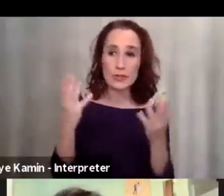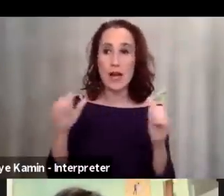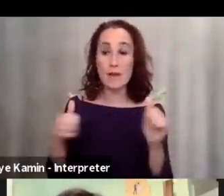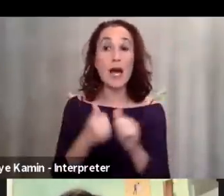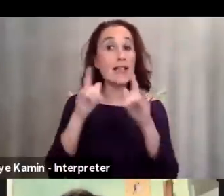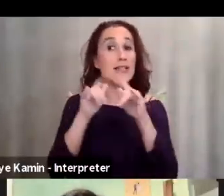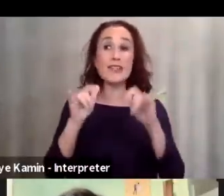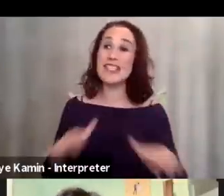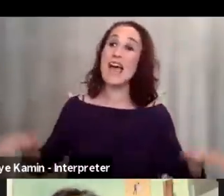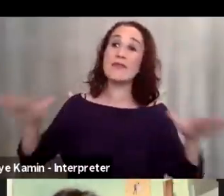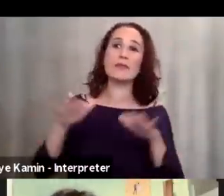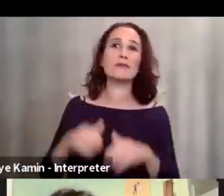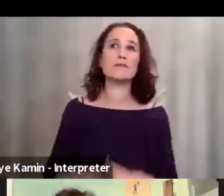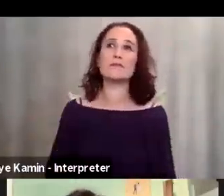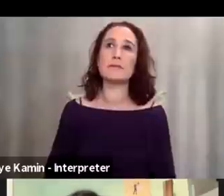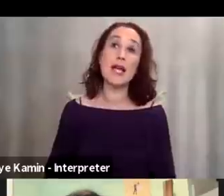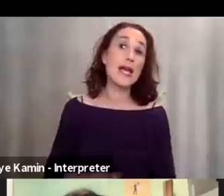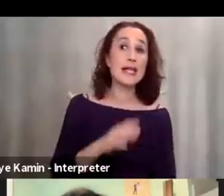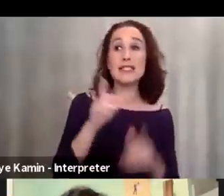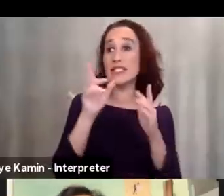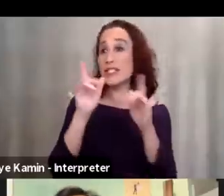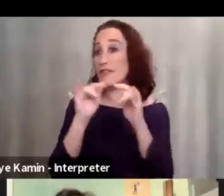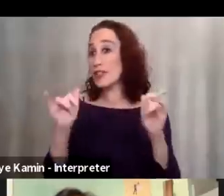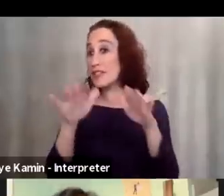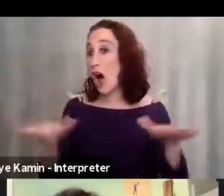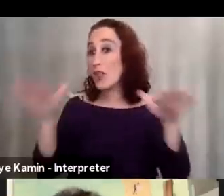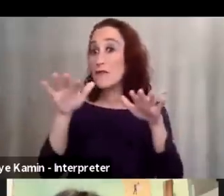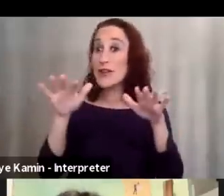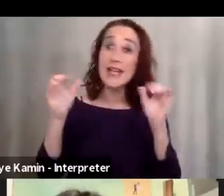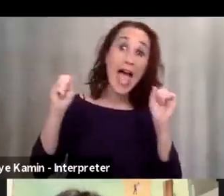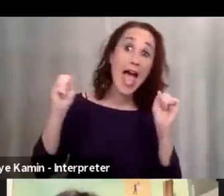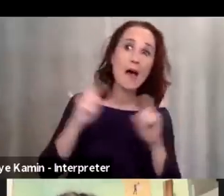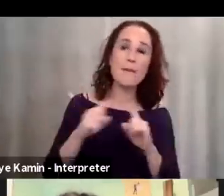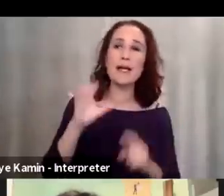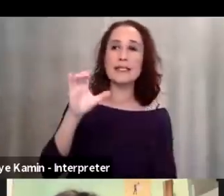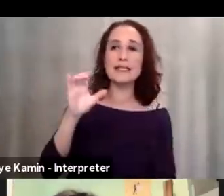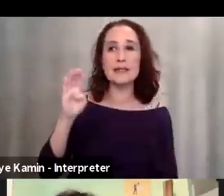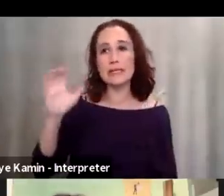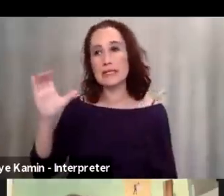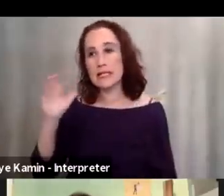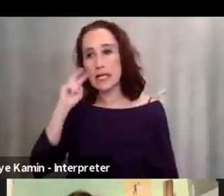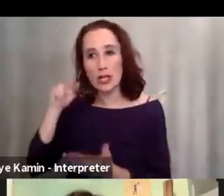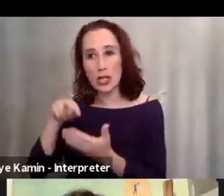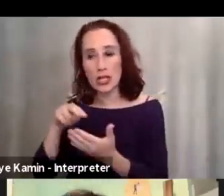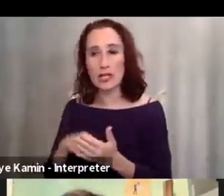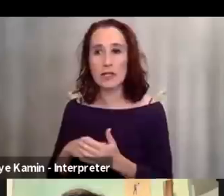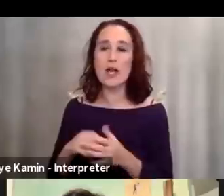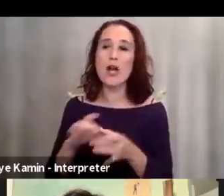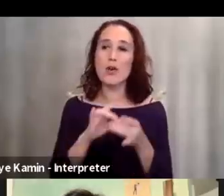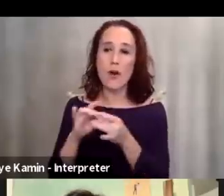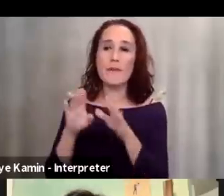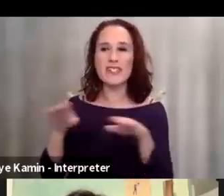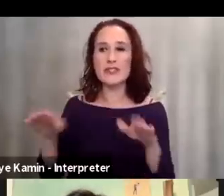diversity is everywhere. It's all over. But when you look at the CCBC, the Cooperative Children's